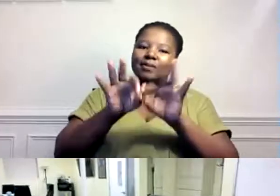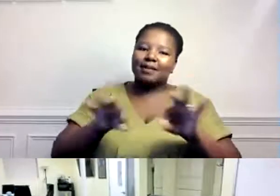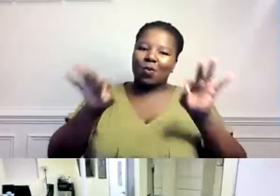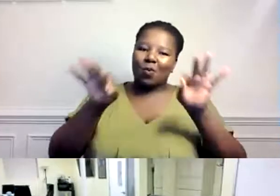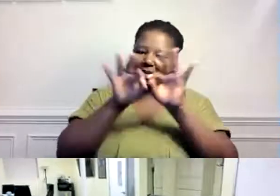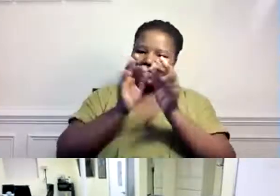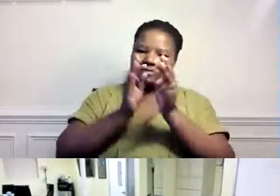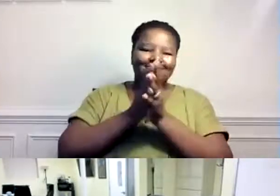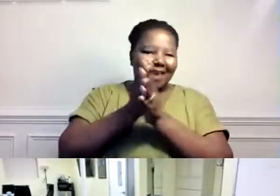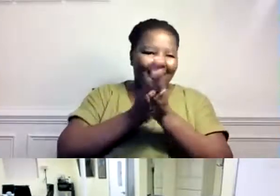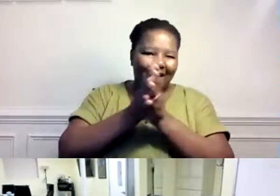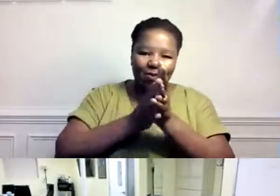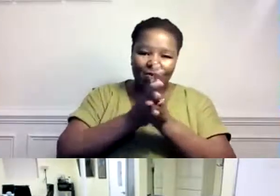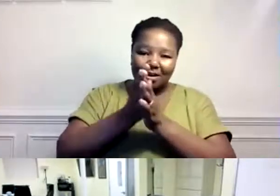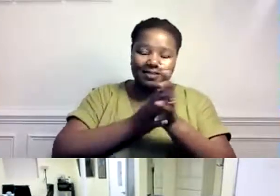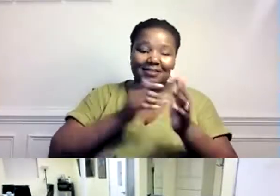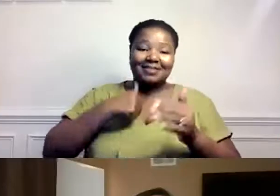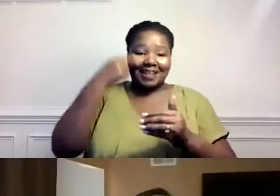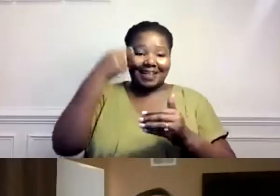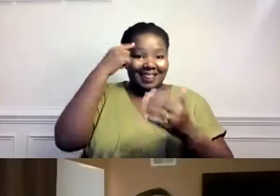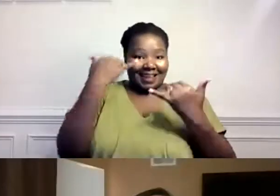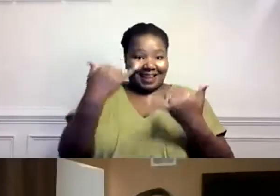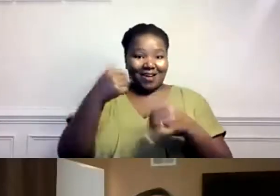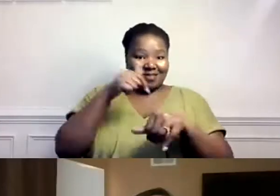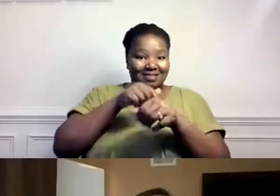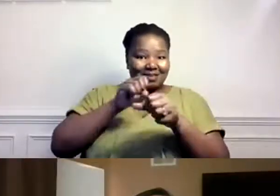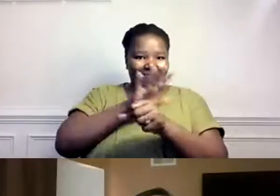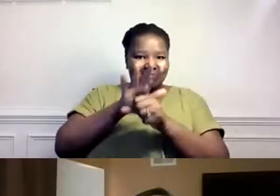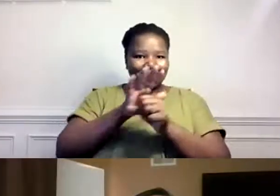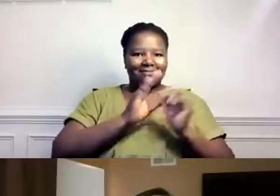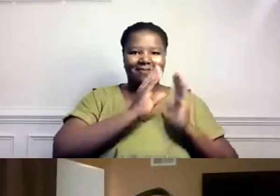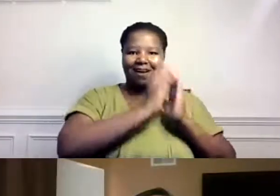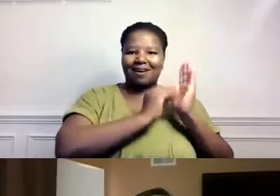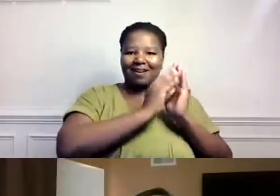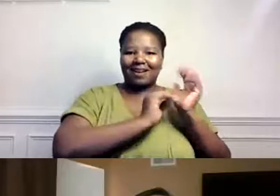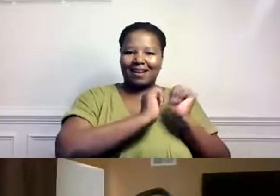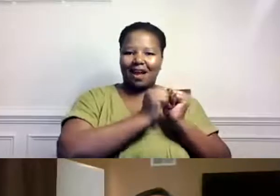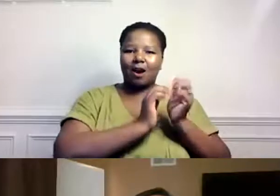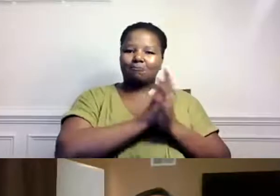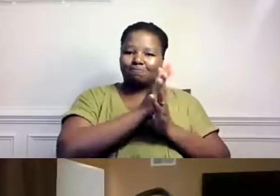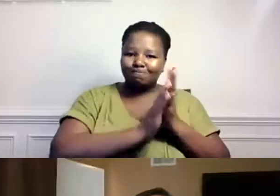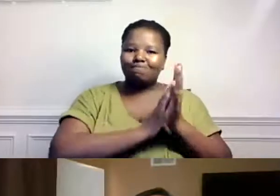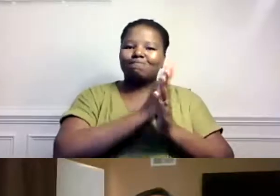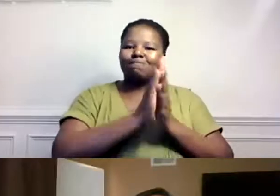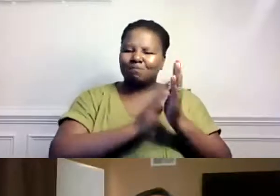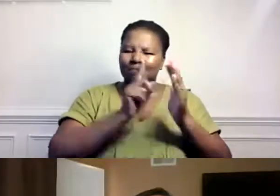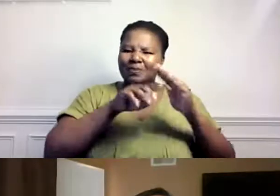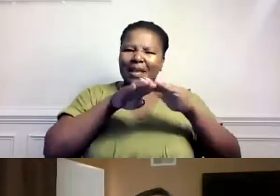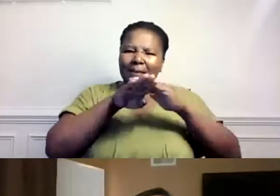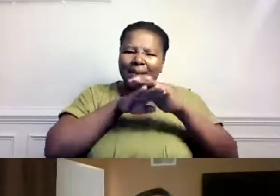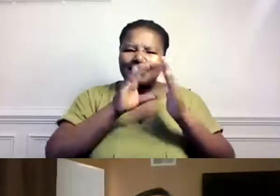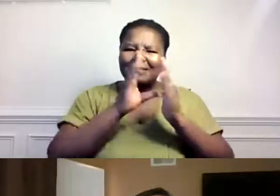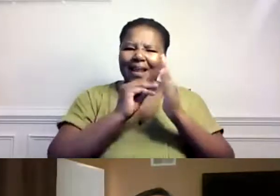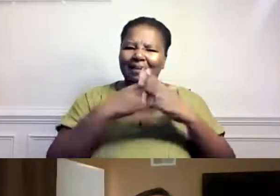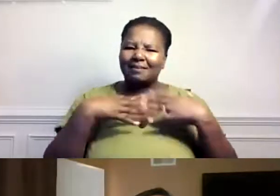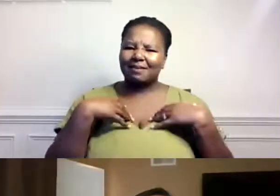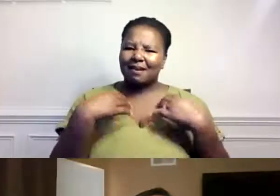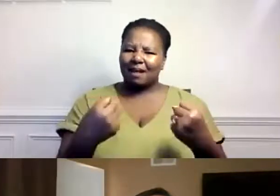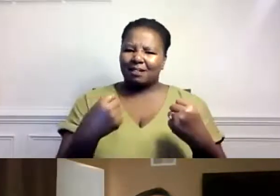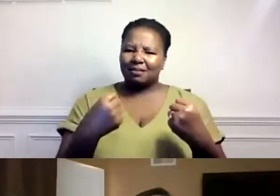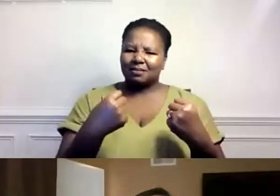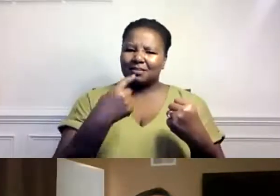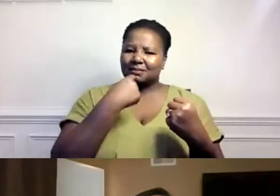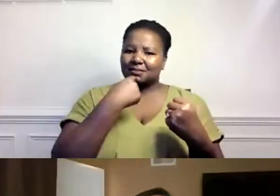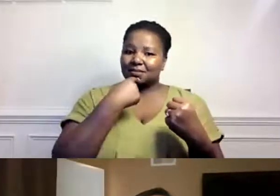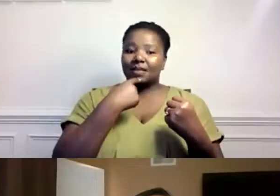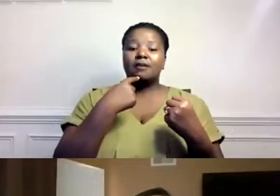actually this pandemic sort of gave us a lesson in some really basic hygiene that we have let go by the